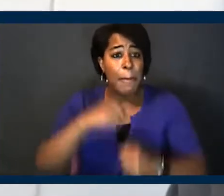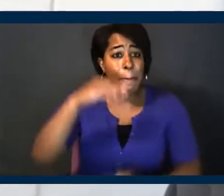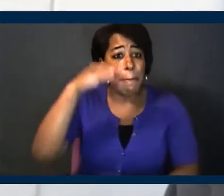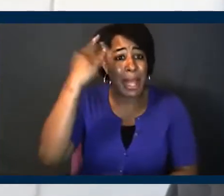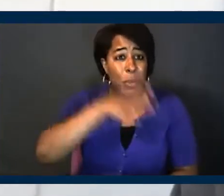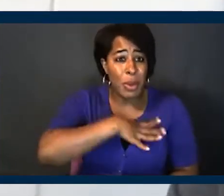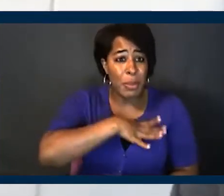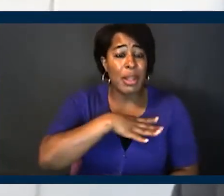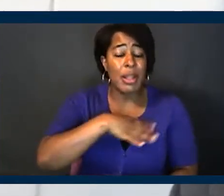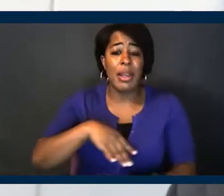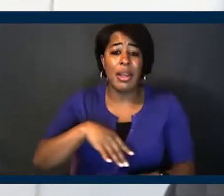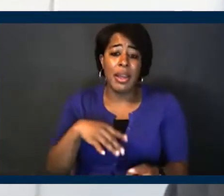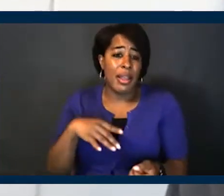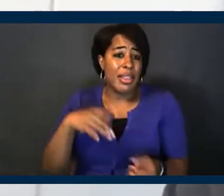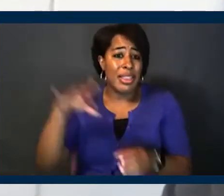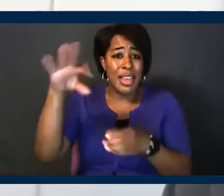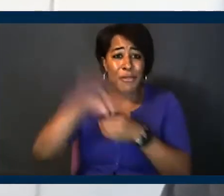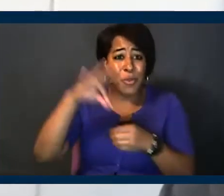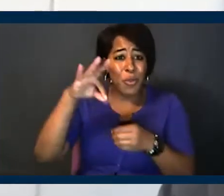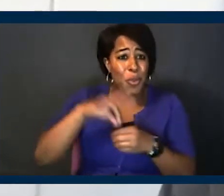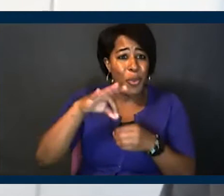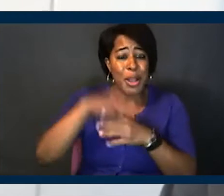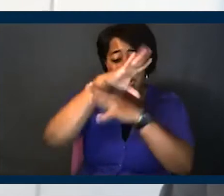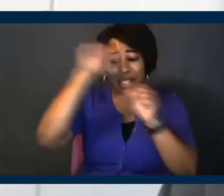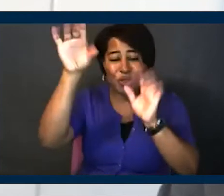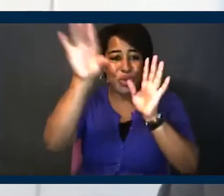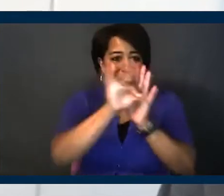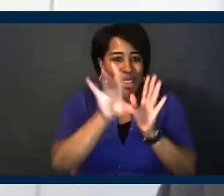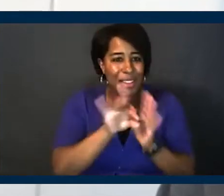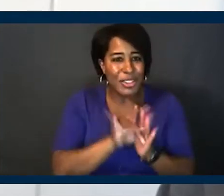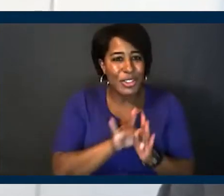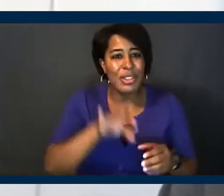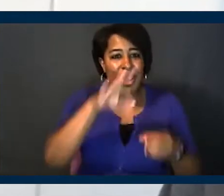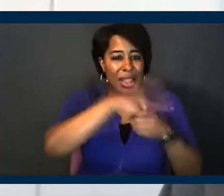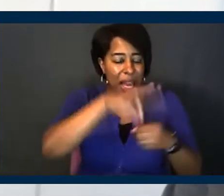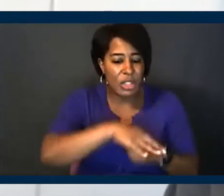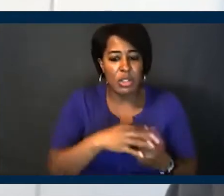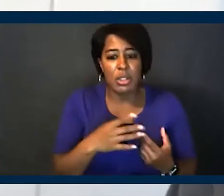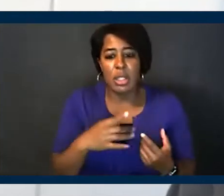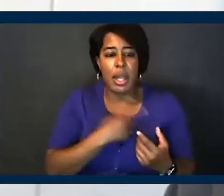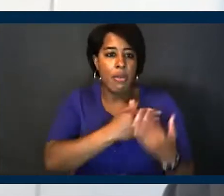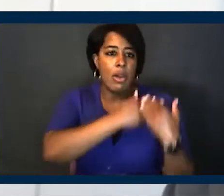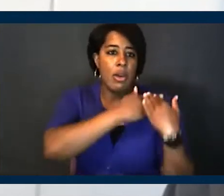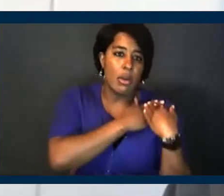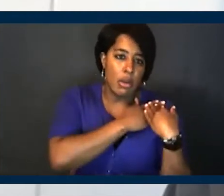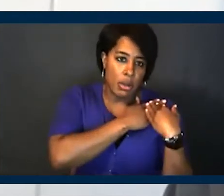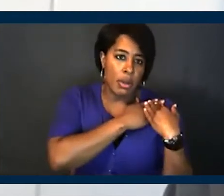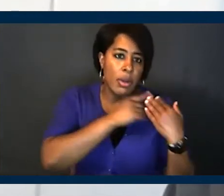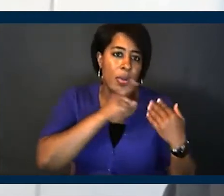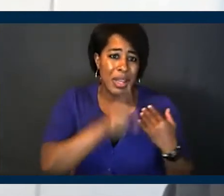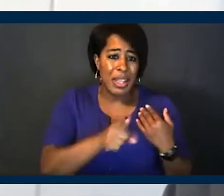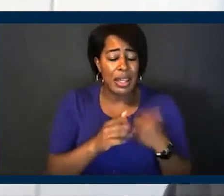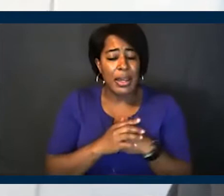who have won presidential elections for the party, for the country, who have carried us at times when we weren't strong enough to carry ourselves. And I think the